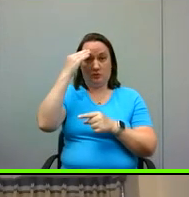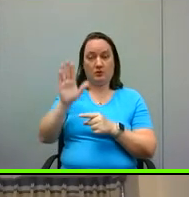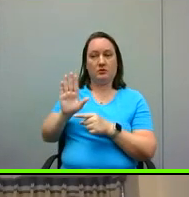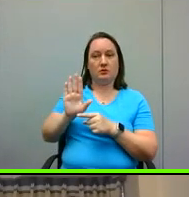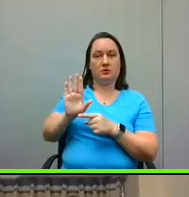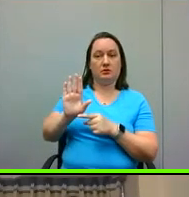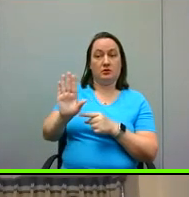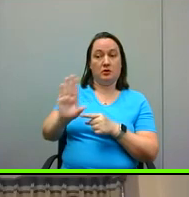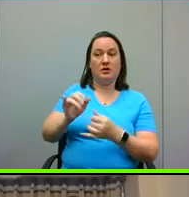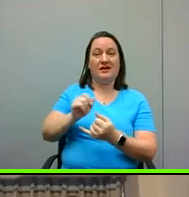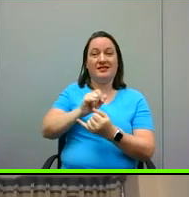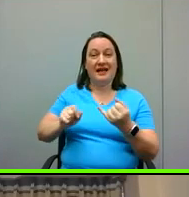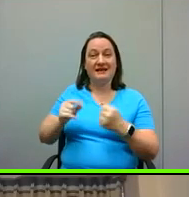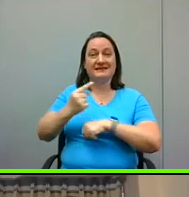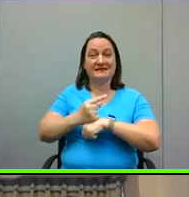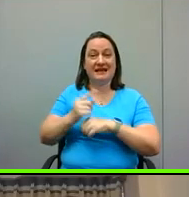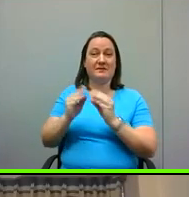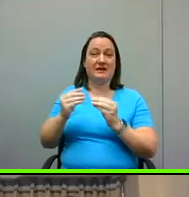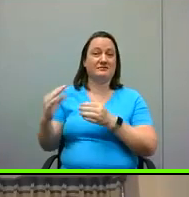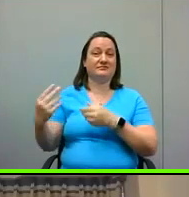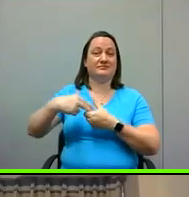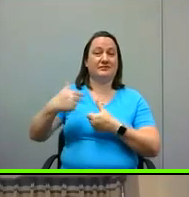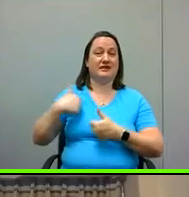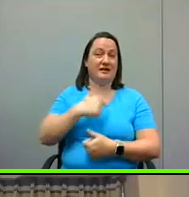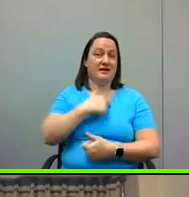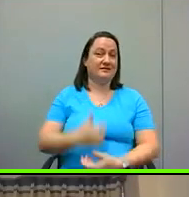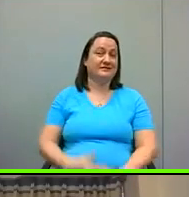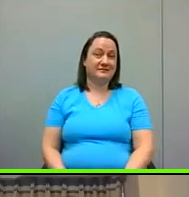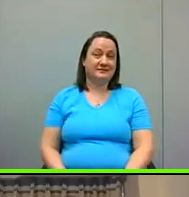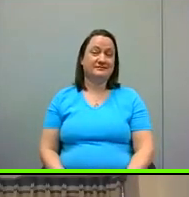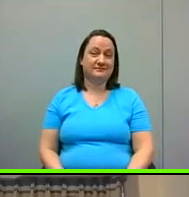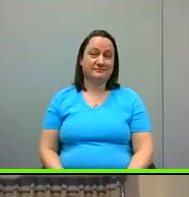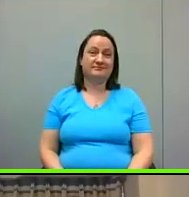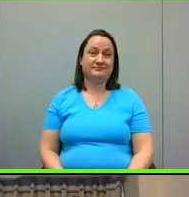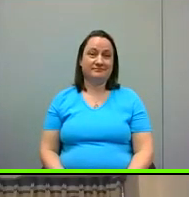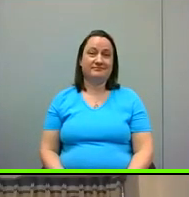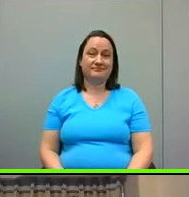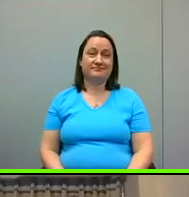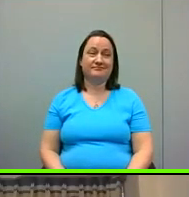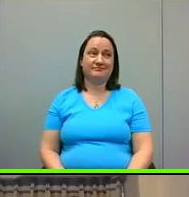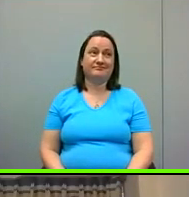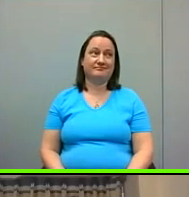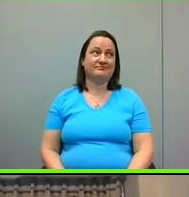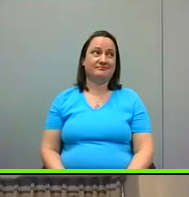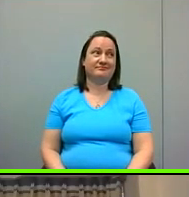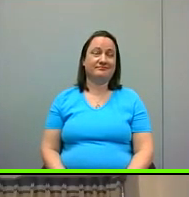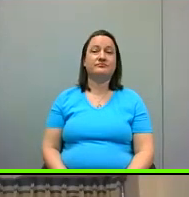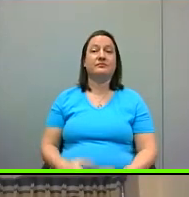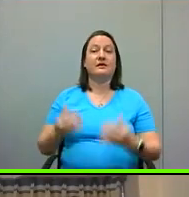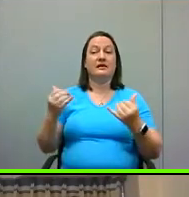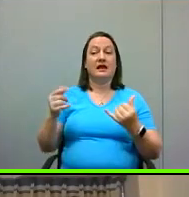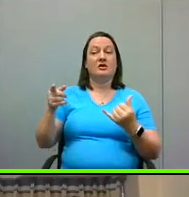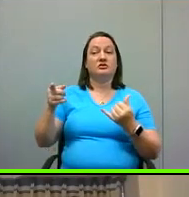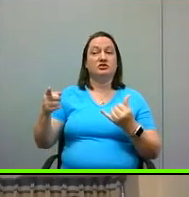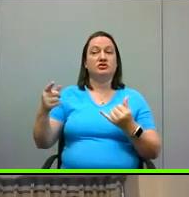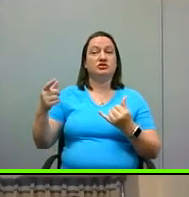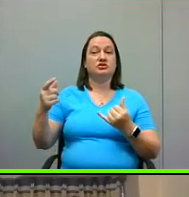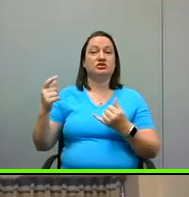day meeting with us. And this is the day where she hands the baton on